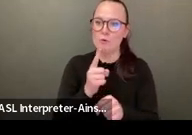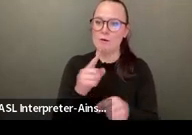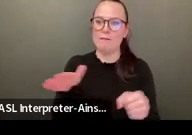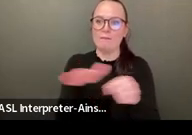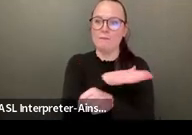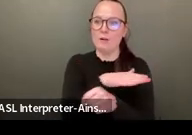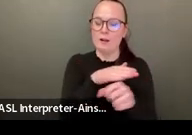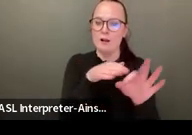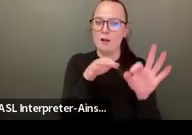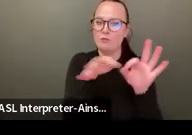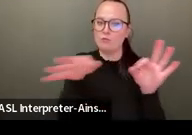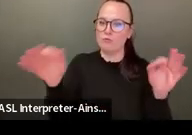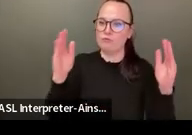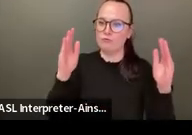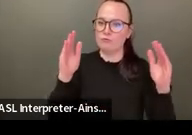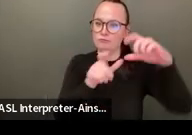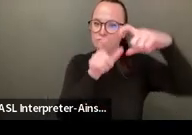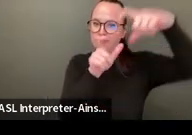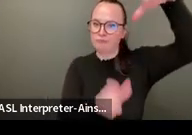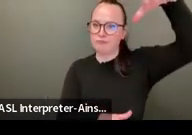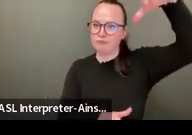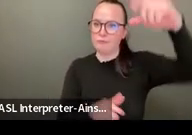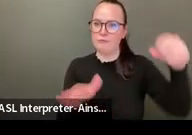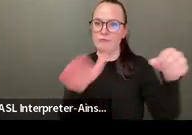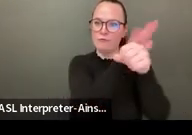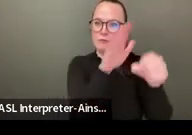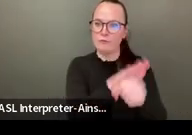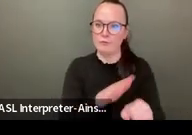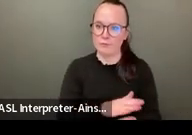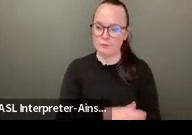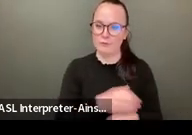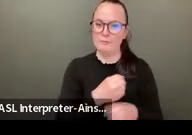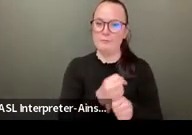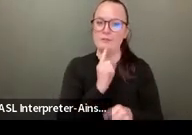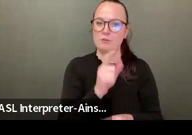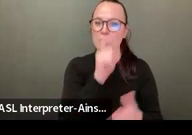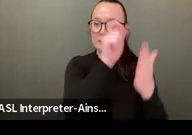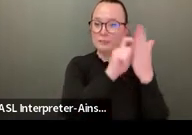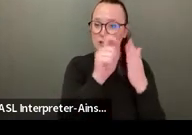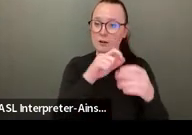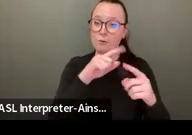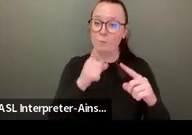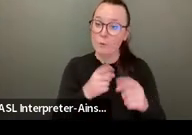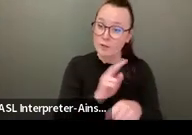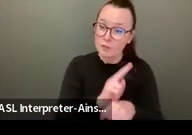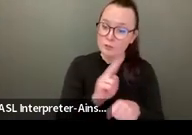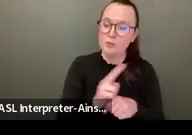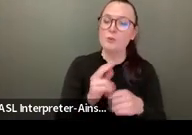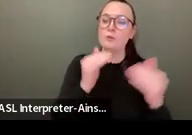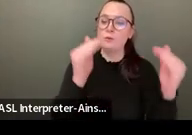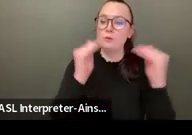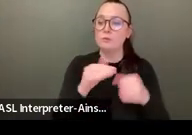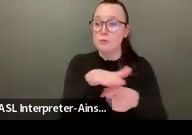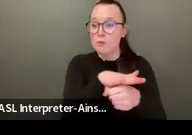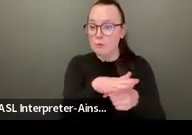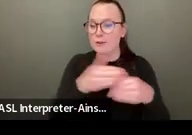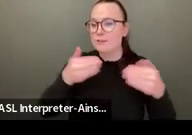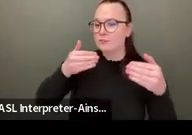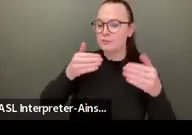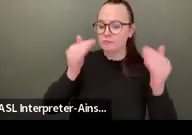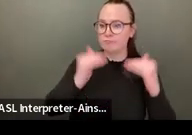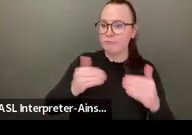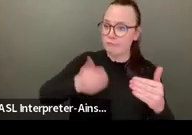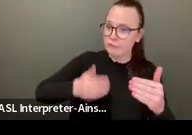sure you're doing those check boxes of when they're able to use it, filling in the location, the frequency, and also